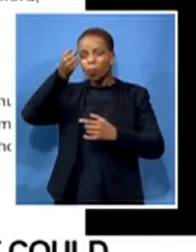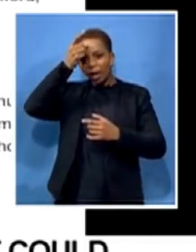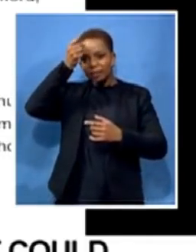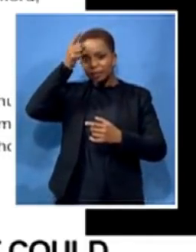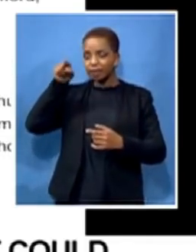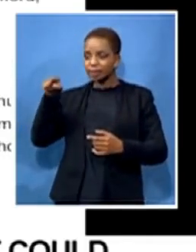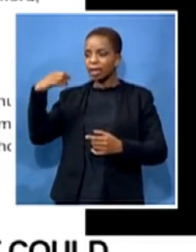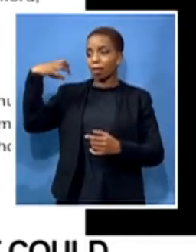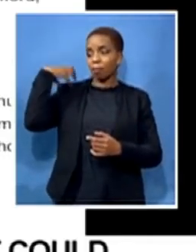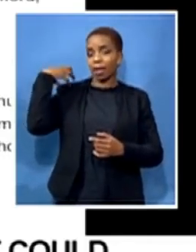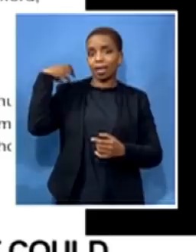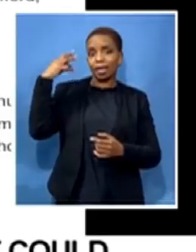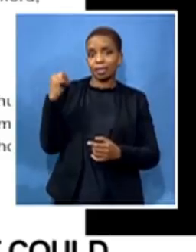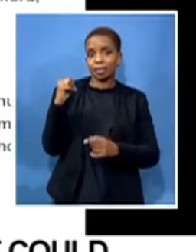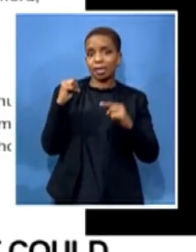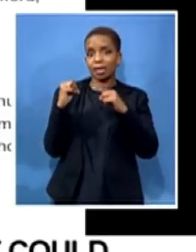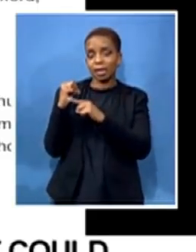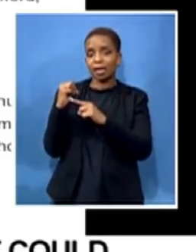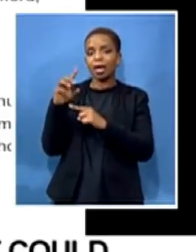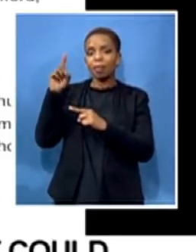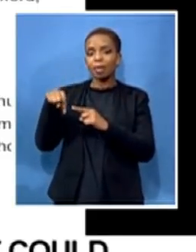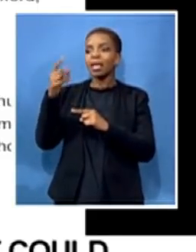at 12 o'clock. You also indicated